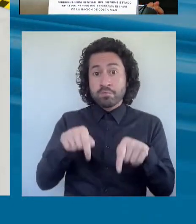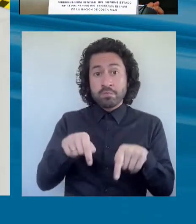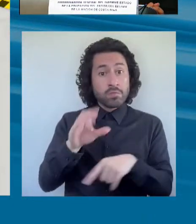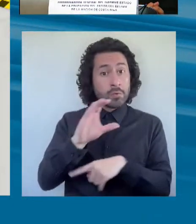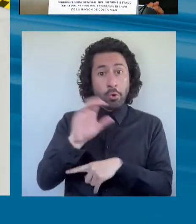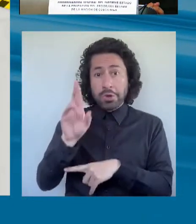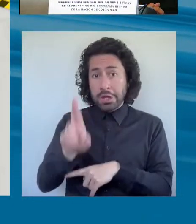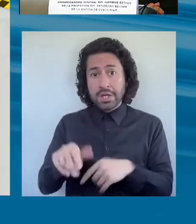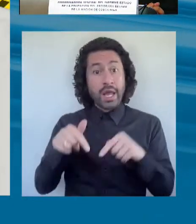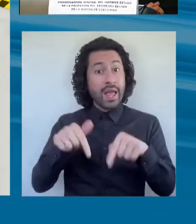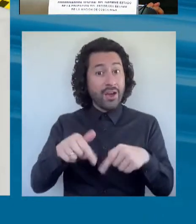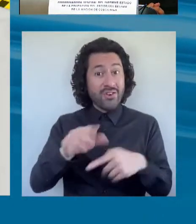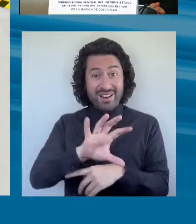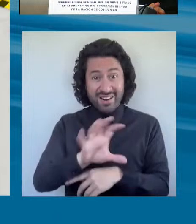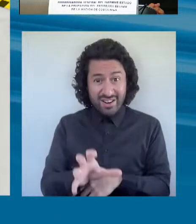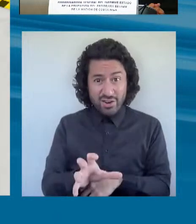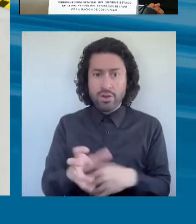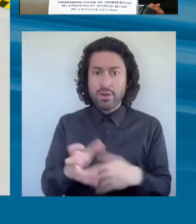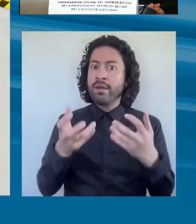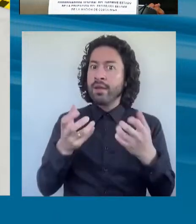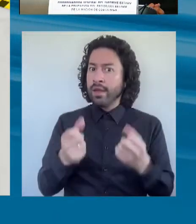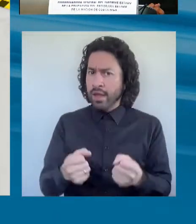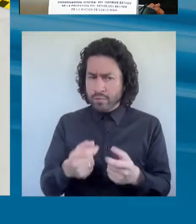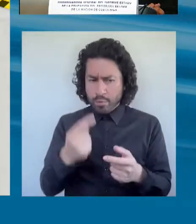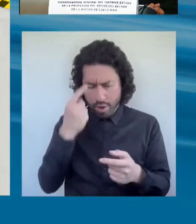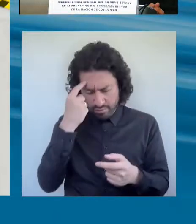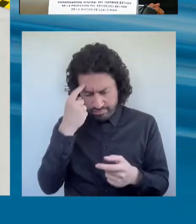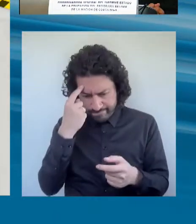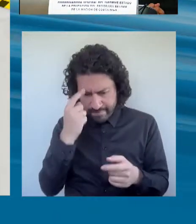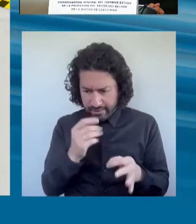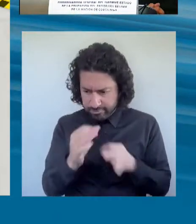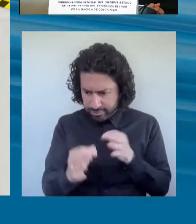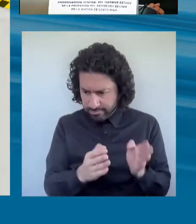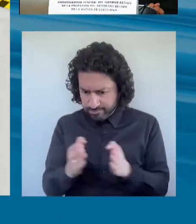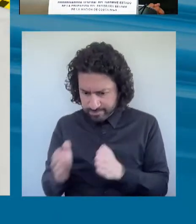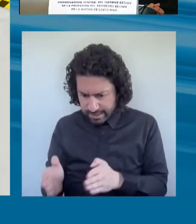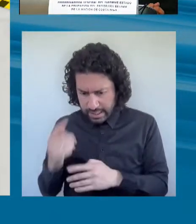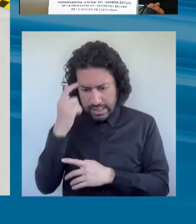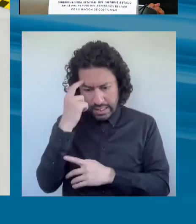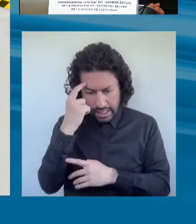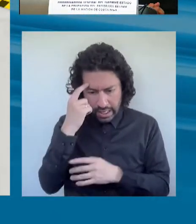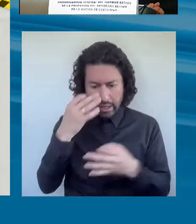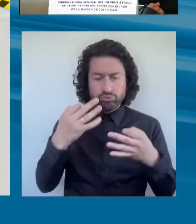Just like Costa Rica, the region has to make a strategic decision.